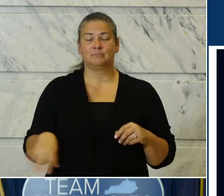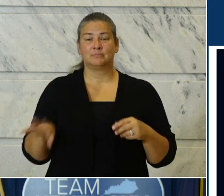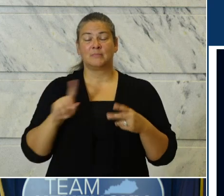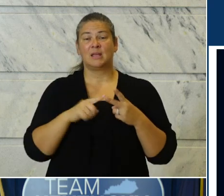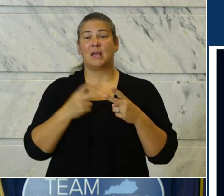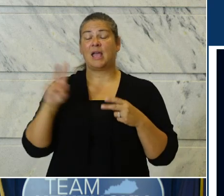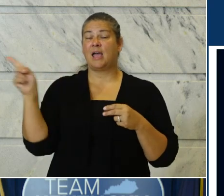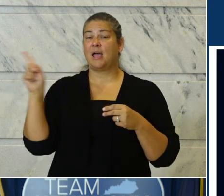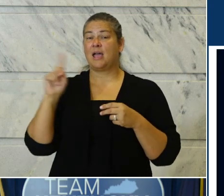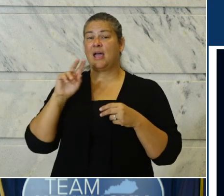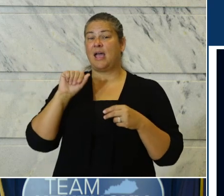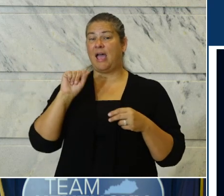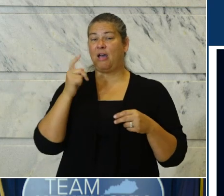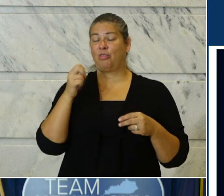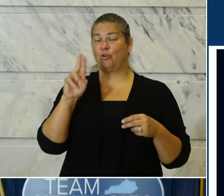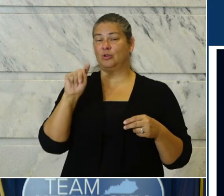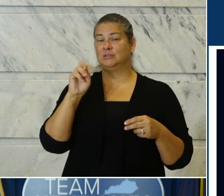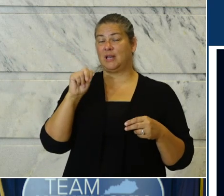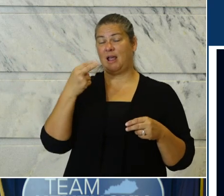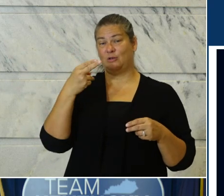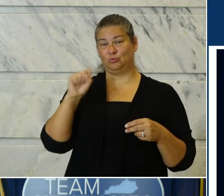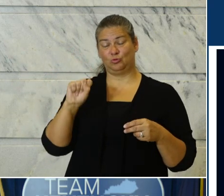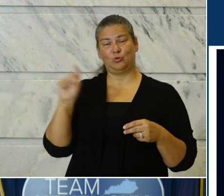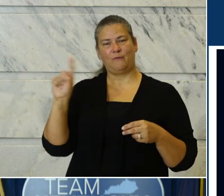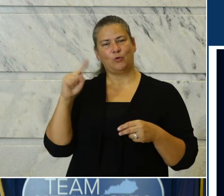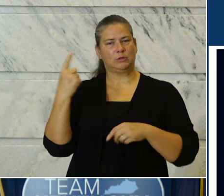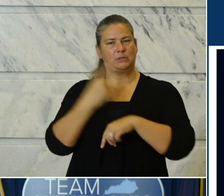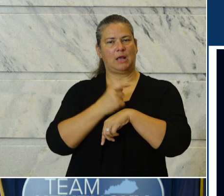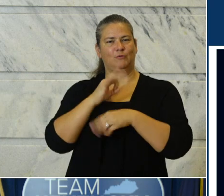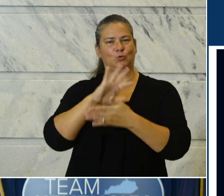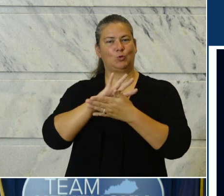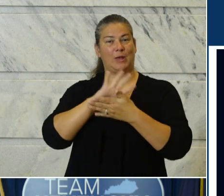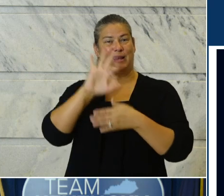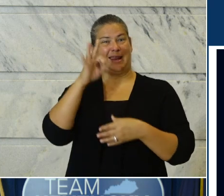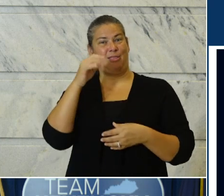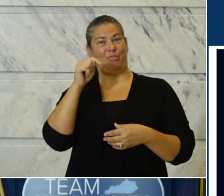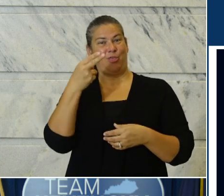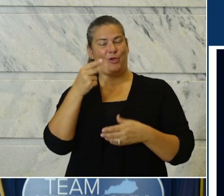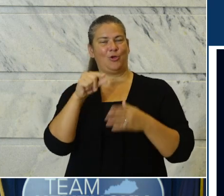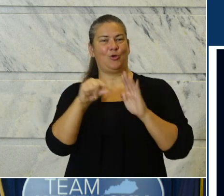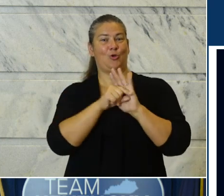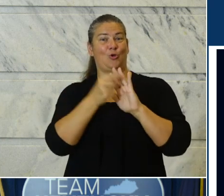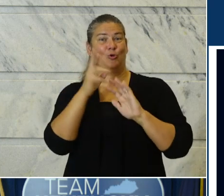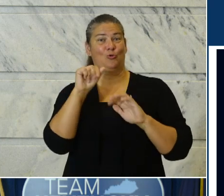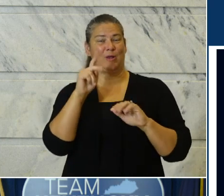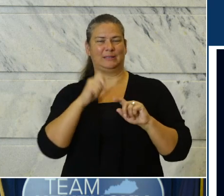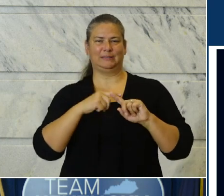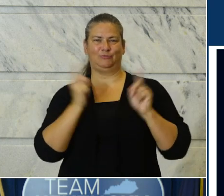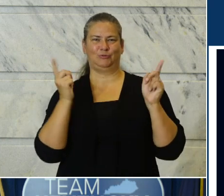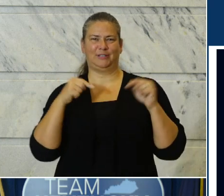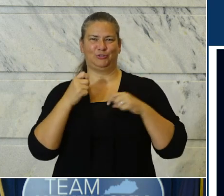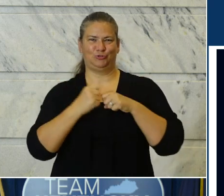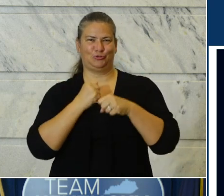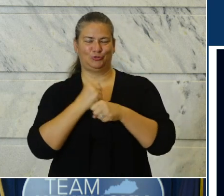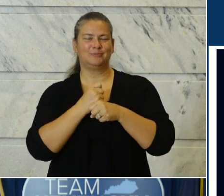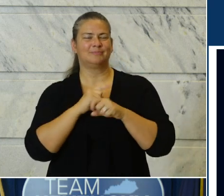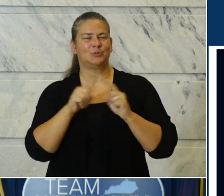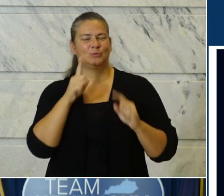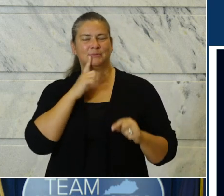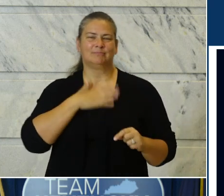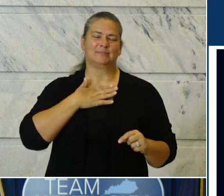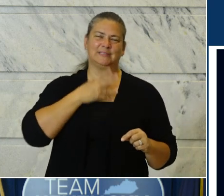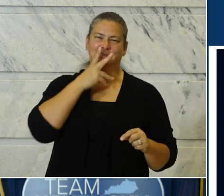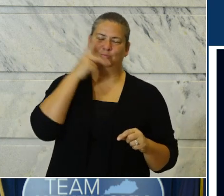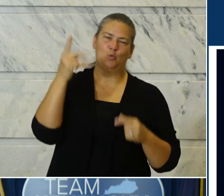from Atherton High School, and they say that 9th grade will look a little different this year, but it's really good to see them, especially